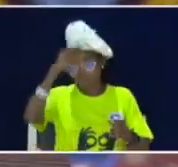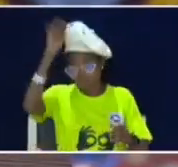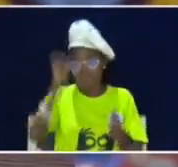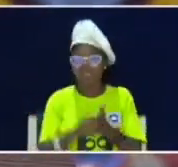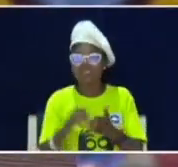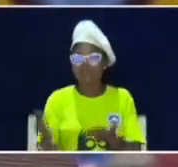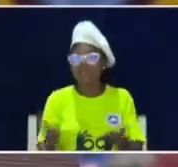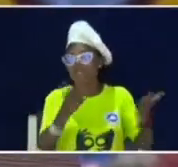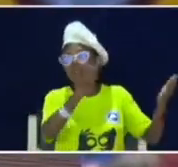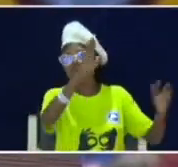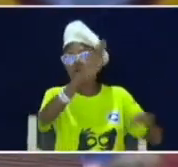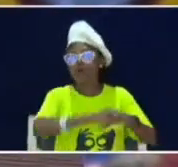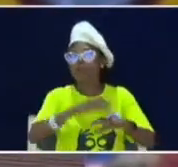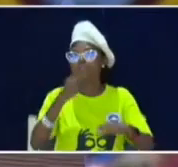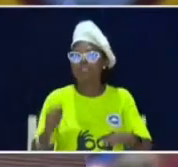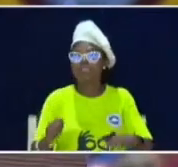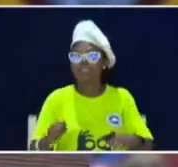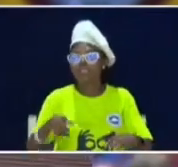eagle's wing.